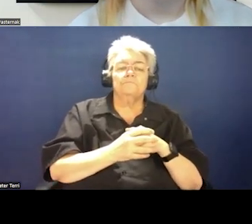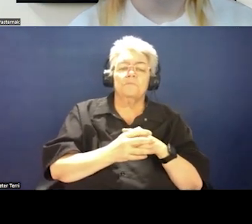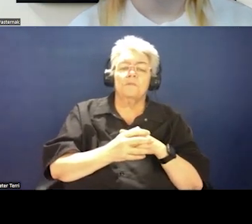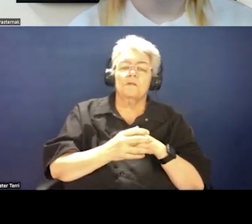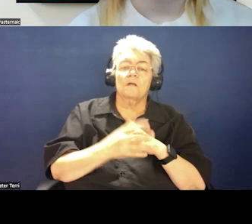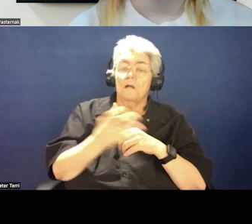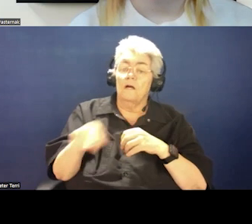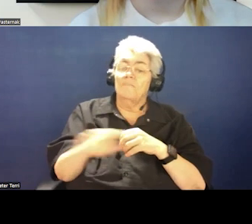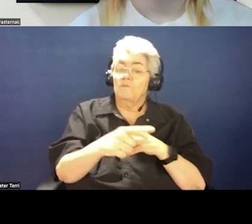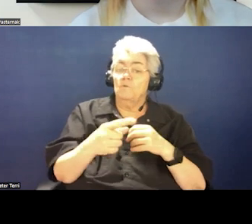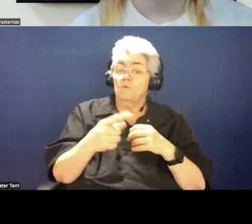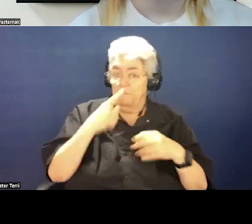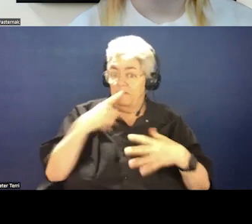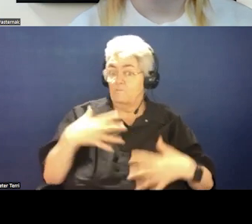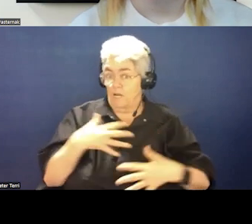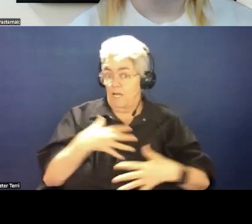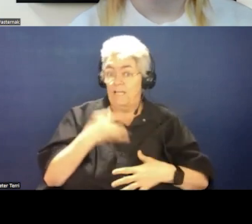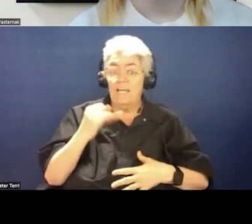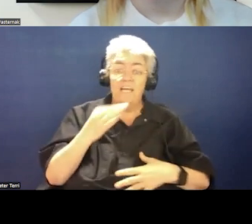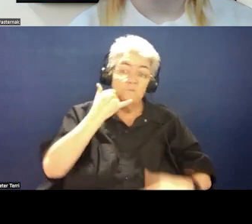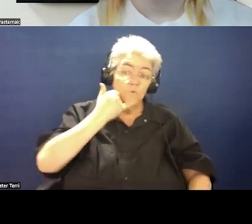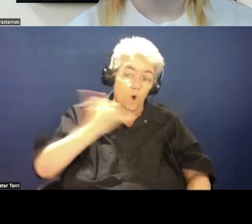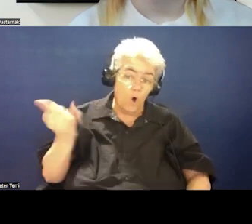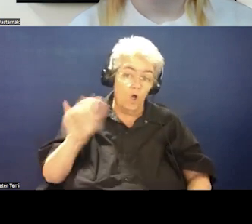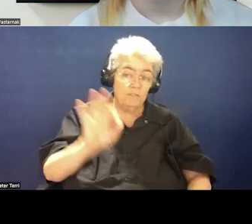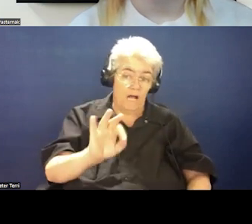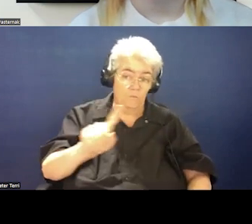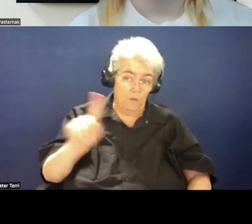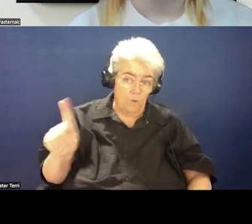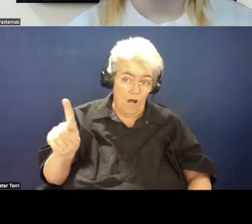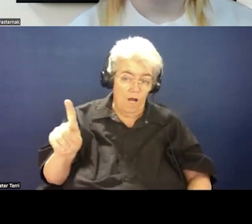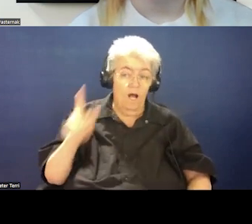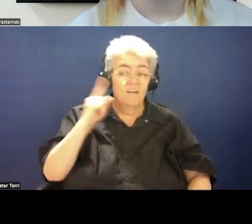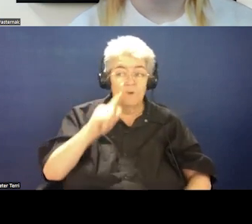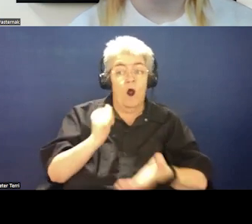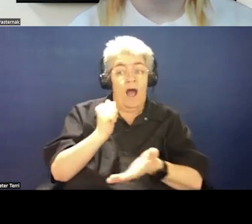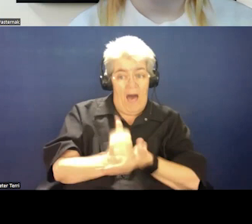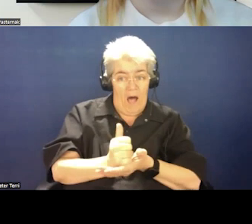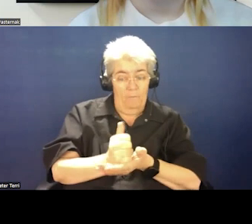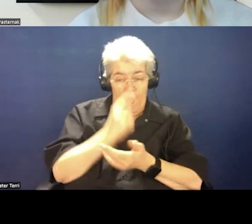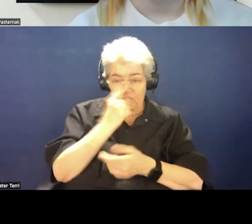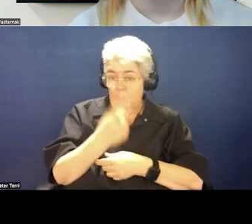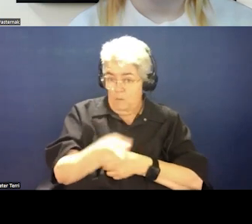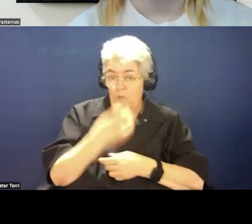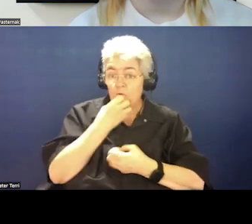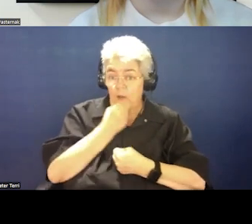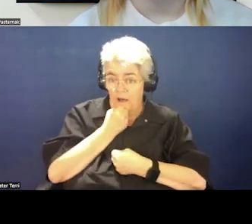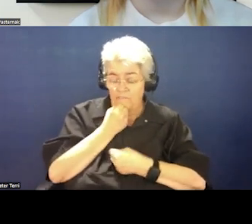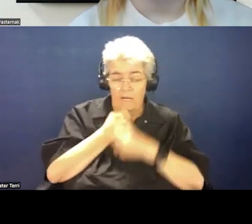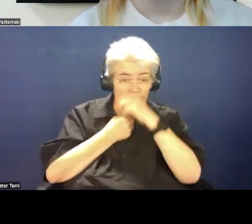Would you be afraid that if you called 911 for help for a loved one in crisis about that